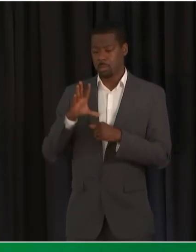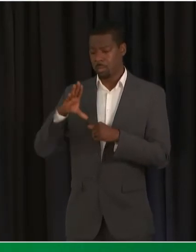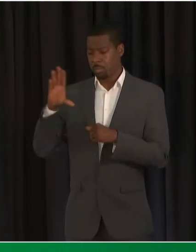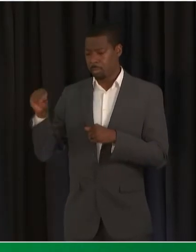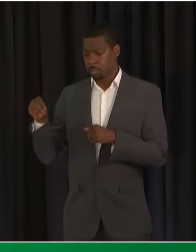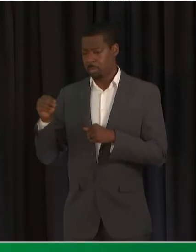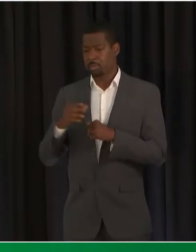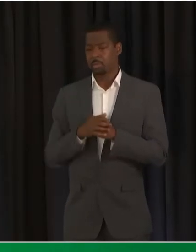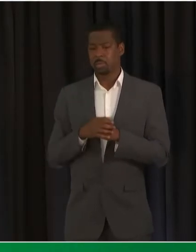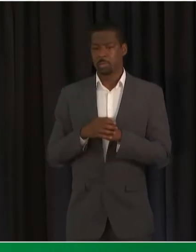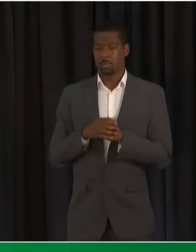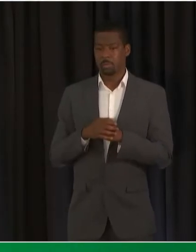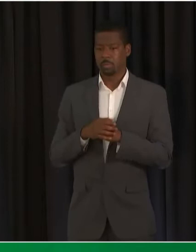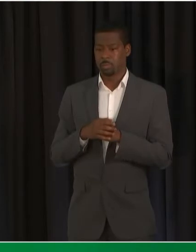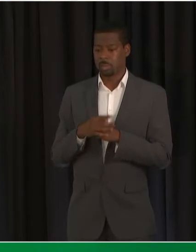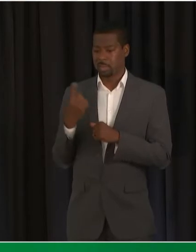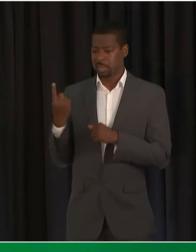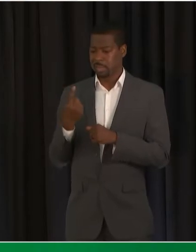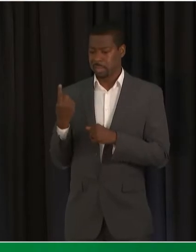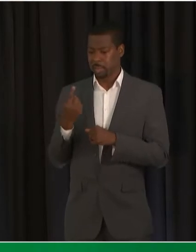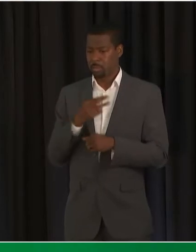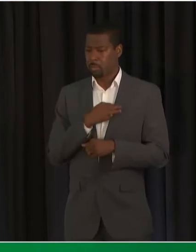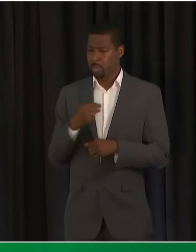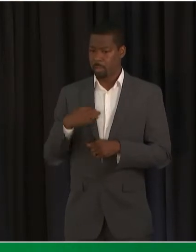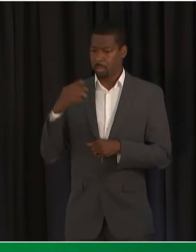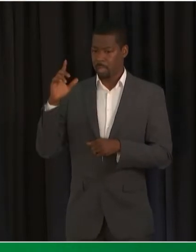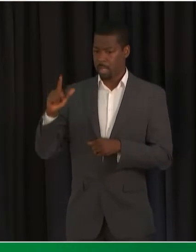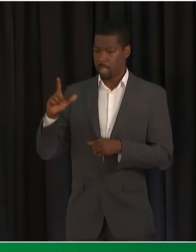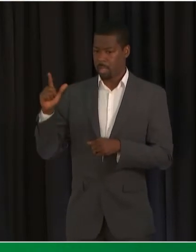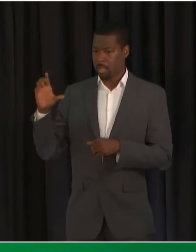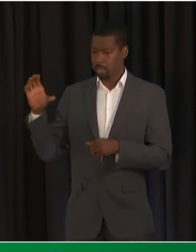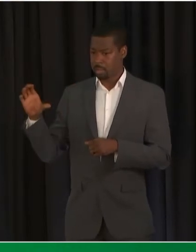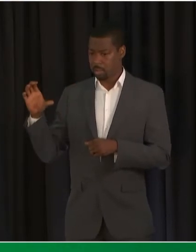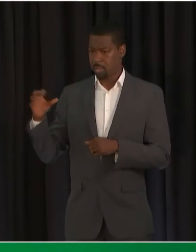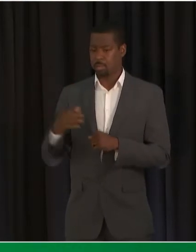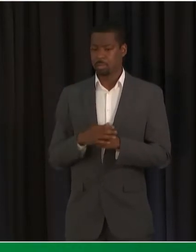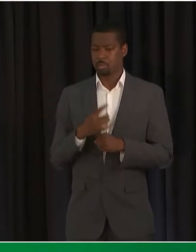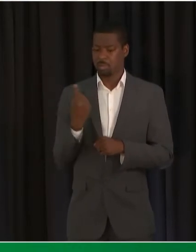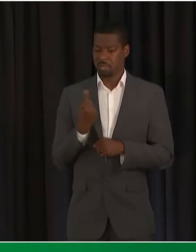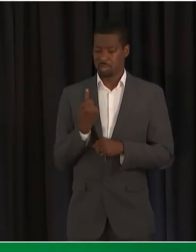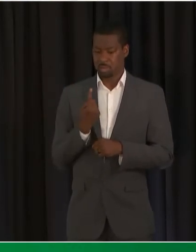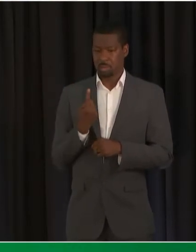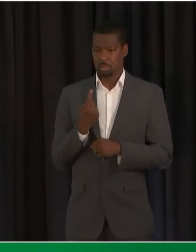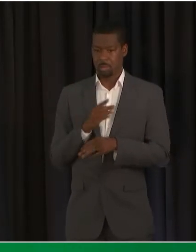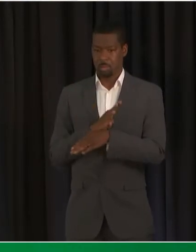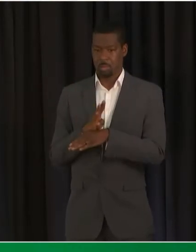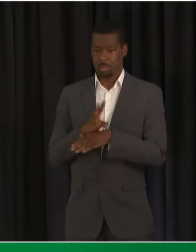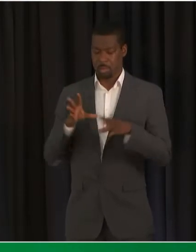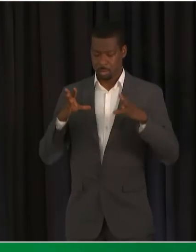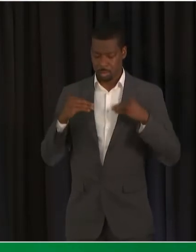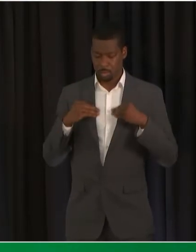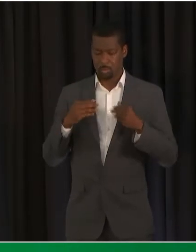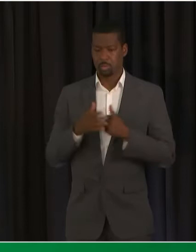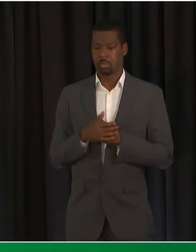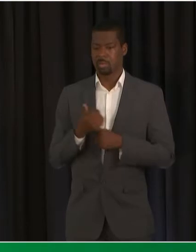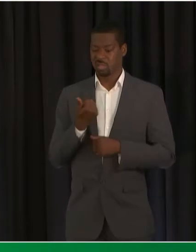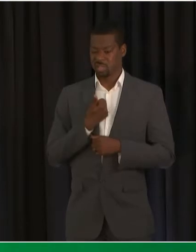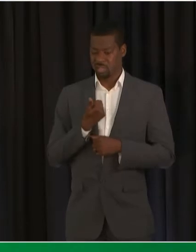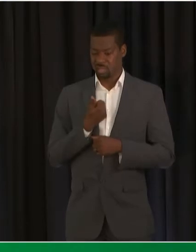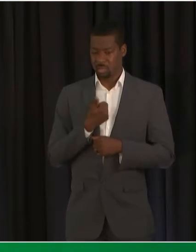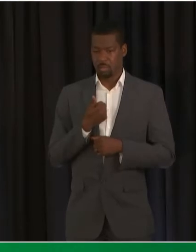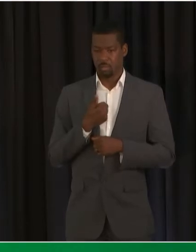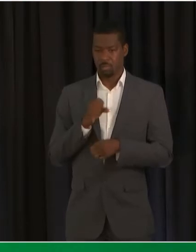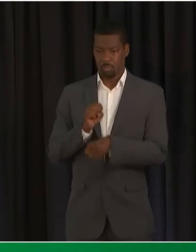S corporations, single member LLCs, sole proprietors, self-employed